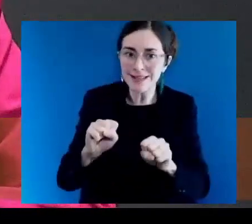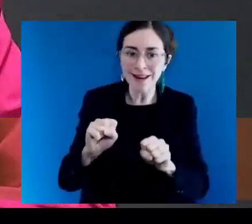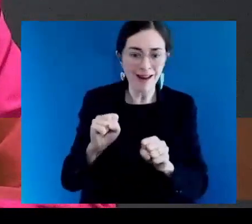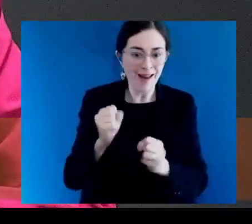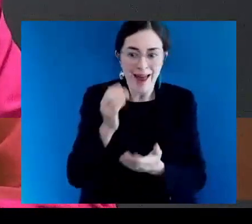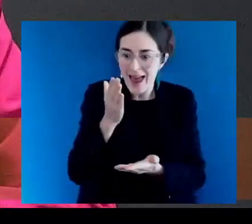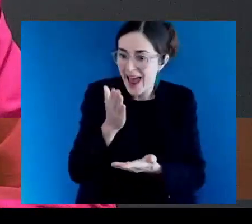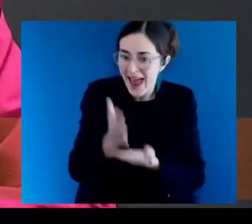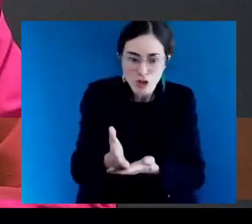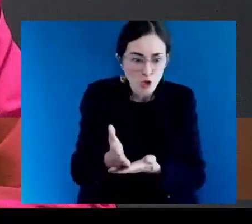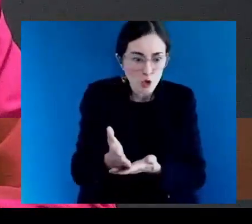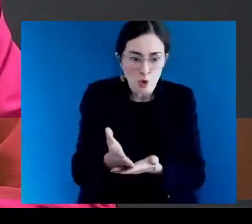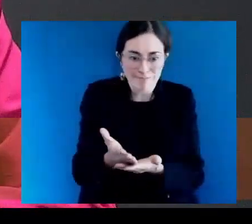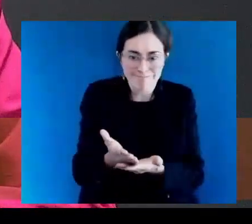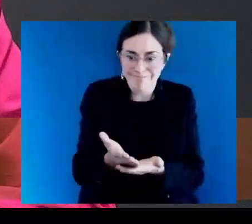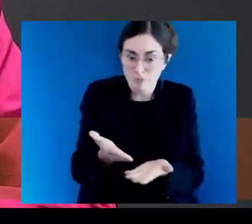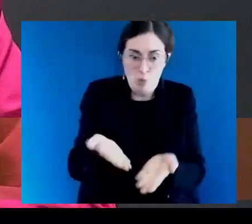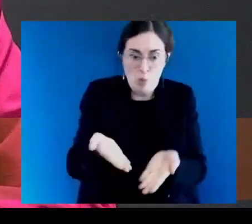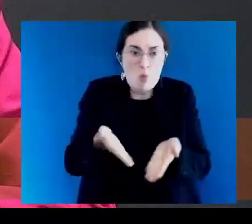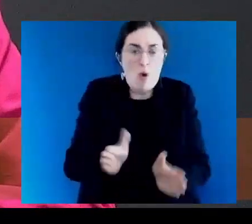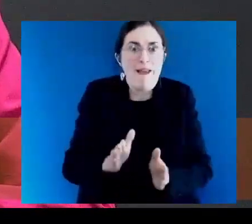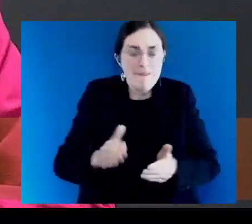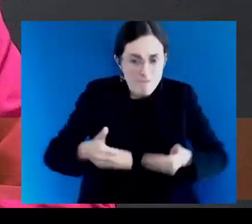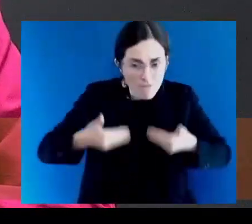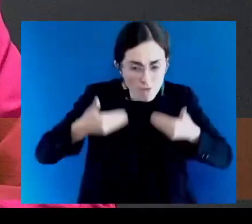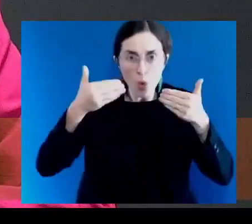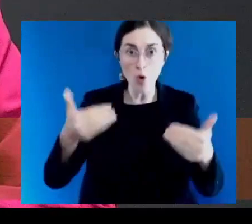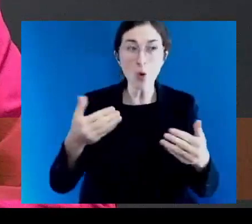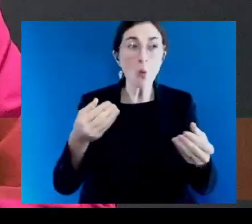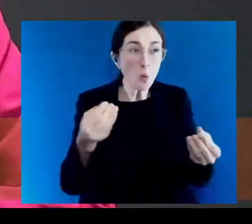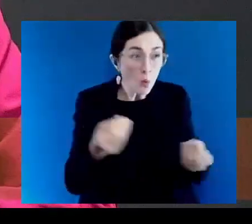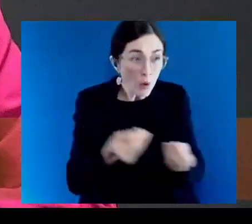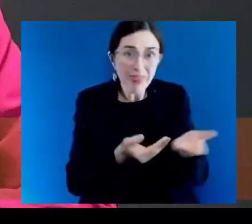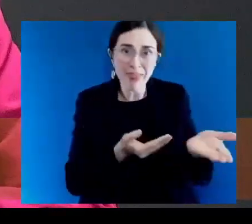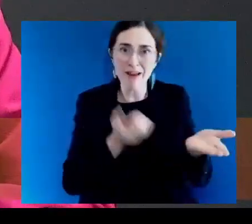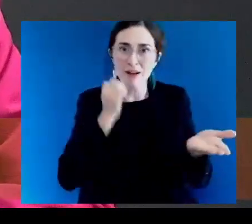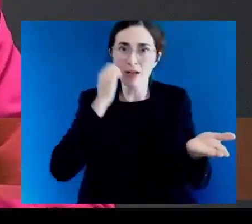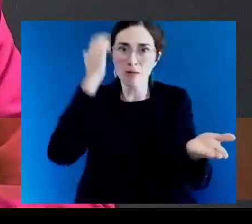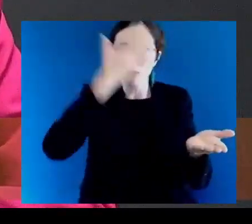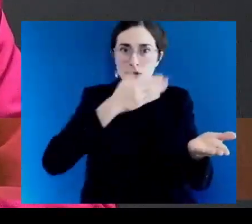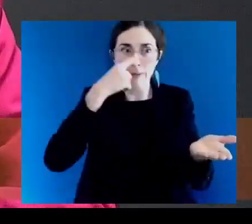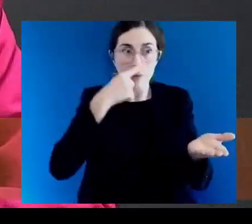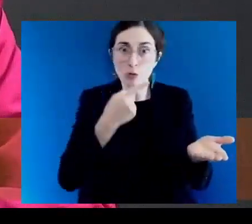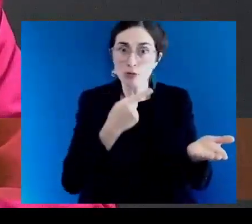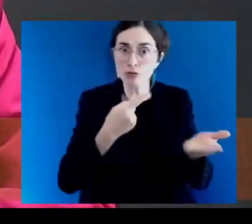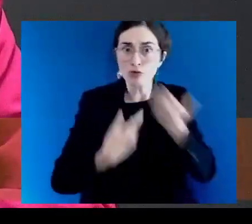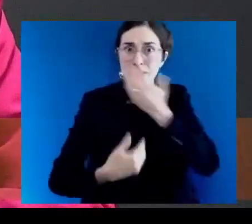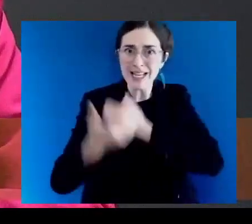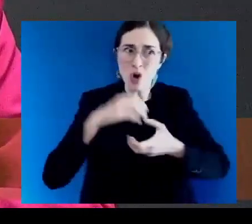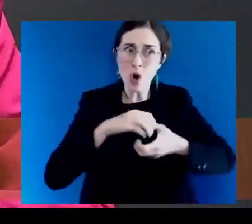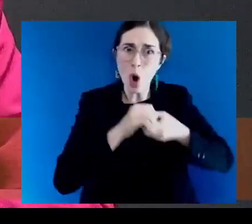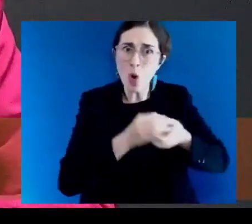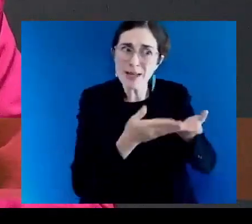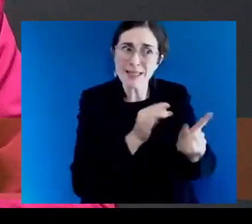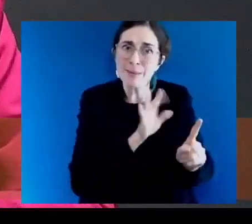devised with our people, with traditional owners, with people in place. I mean,